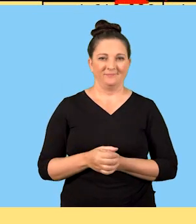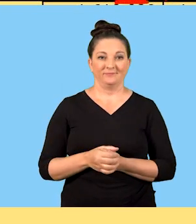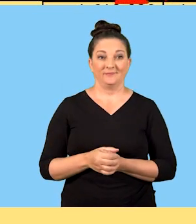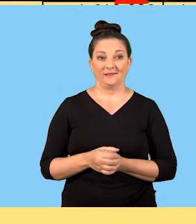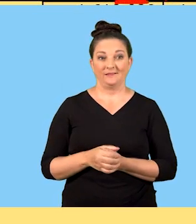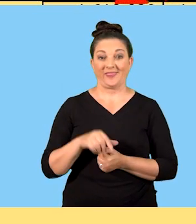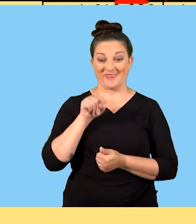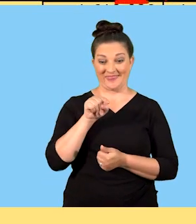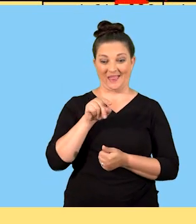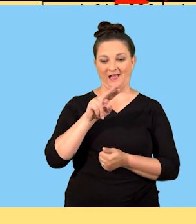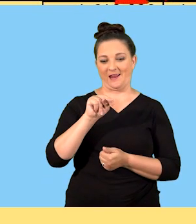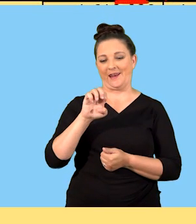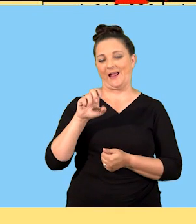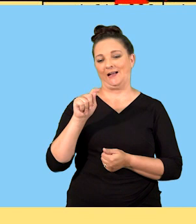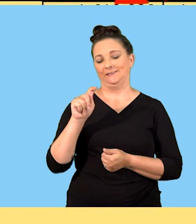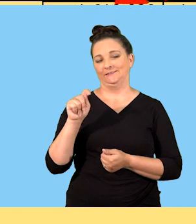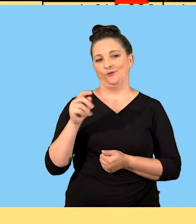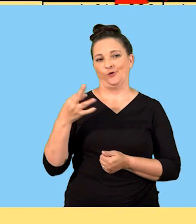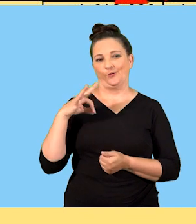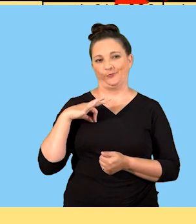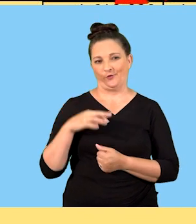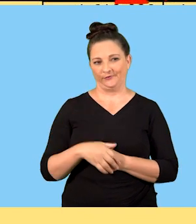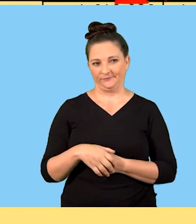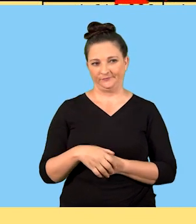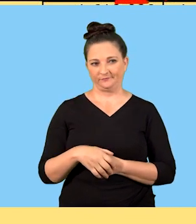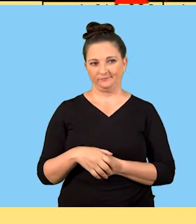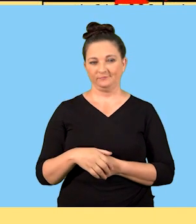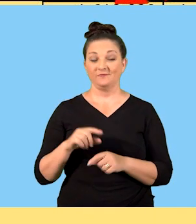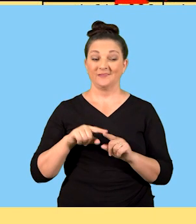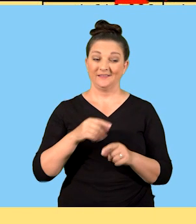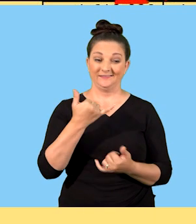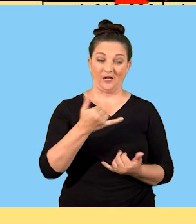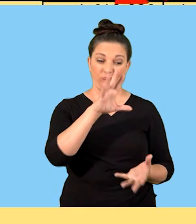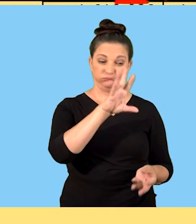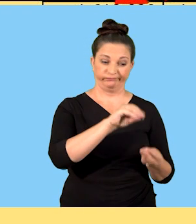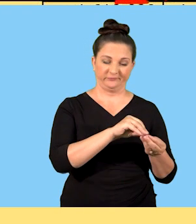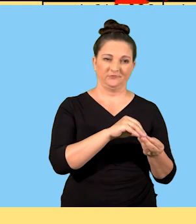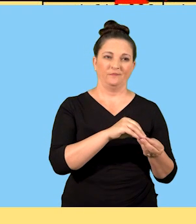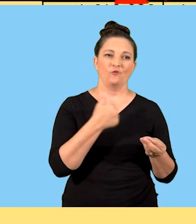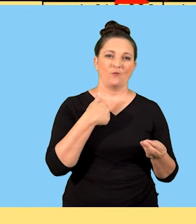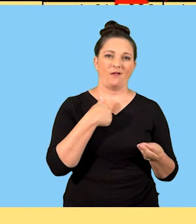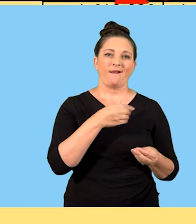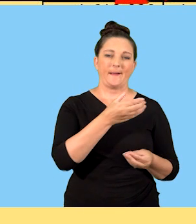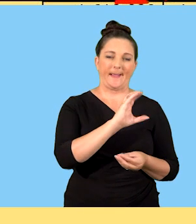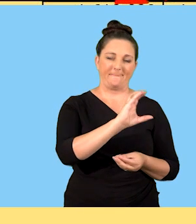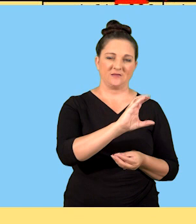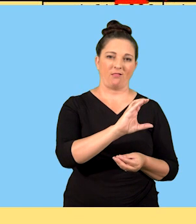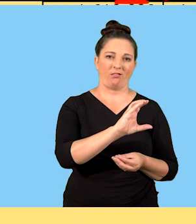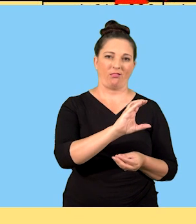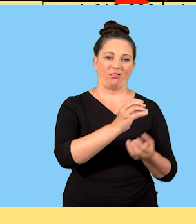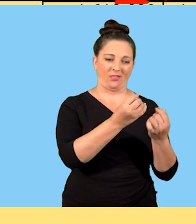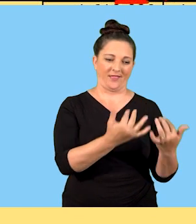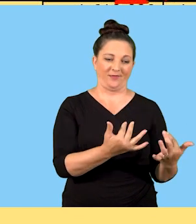155,571. And that is what we call net profit. I'll close this off to my capital